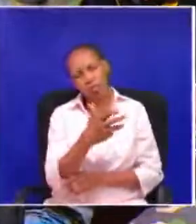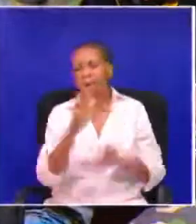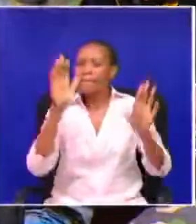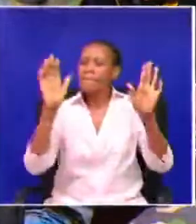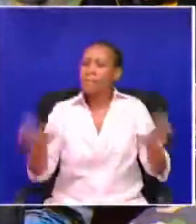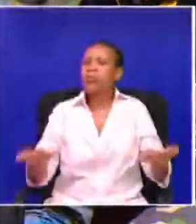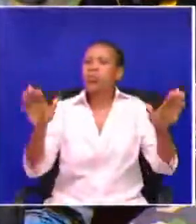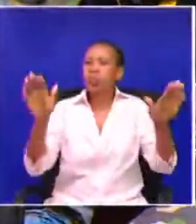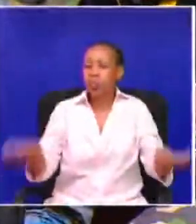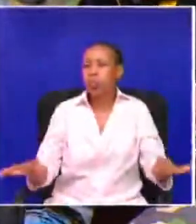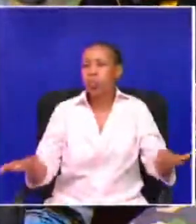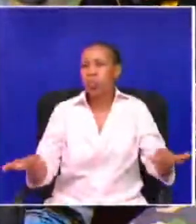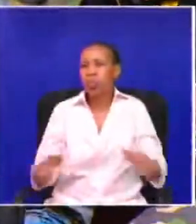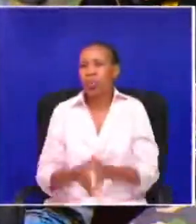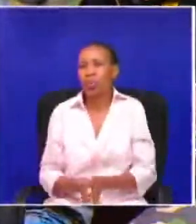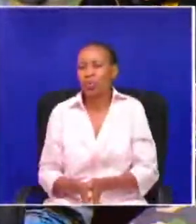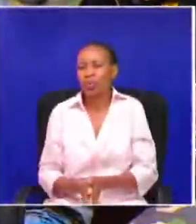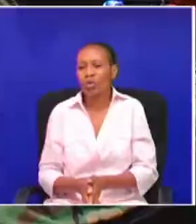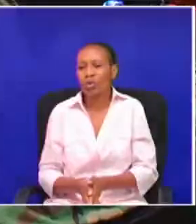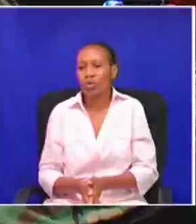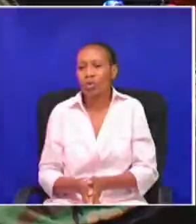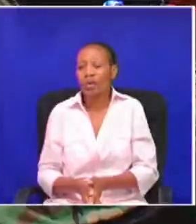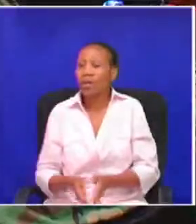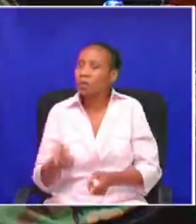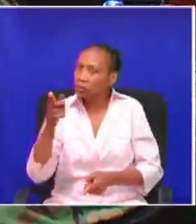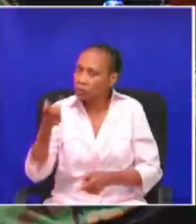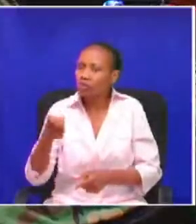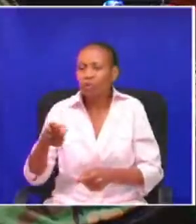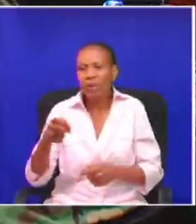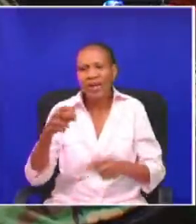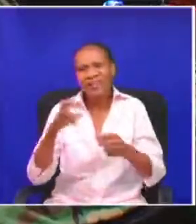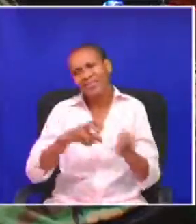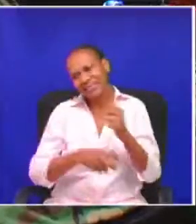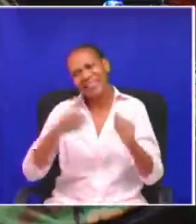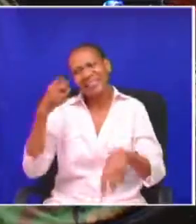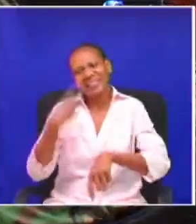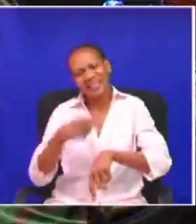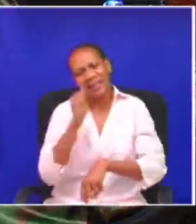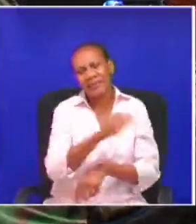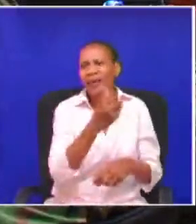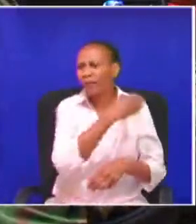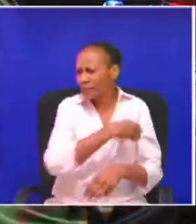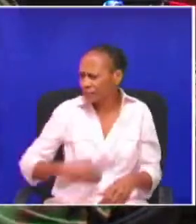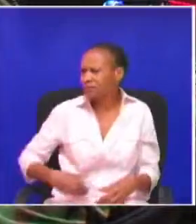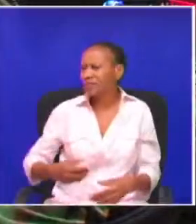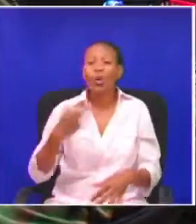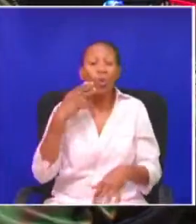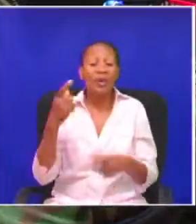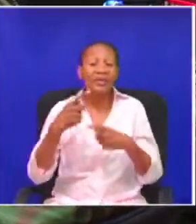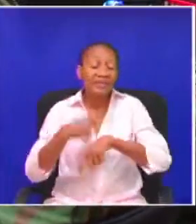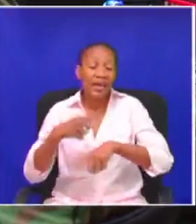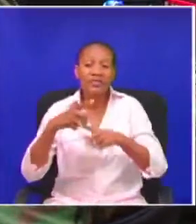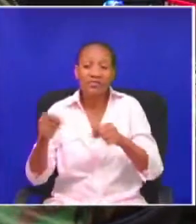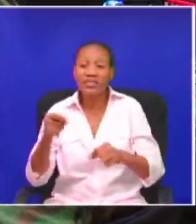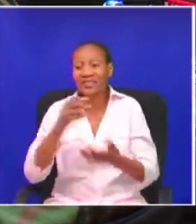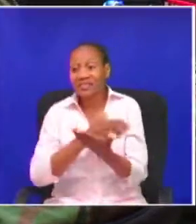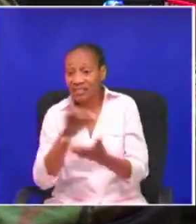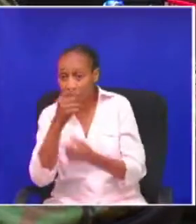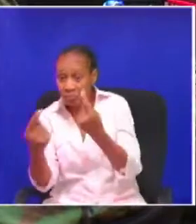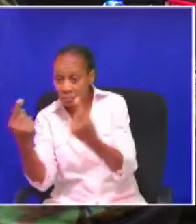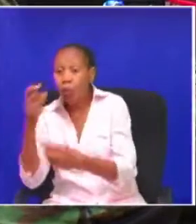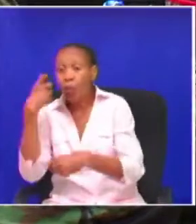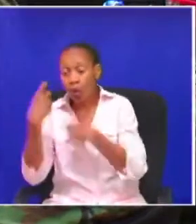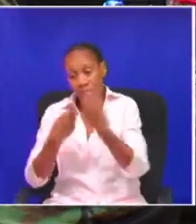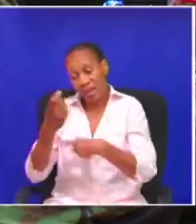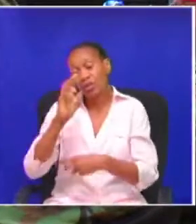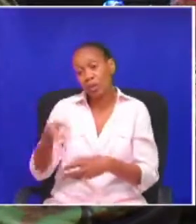Order. You are taking the time of the president, and when the time lapses, some of you are going to have a problem because I will